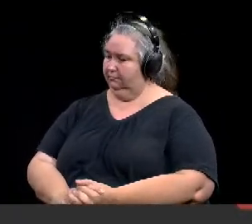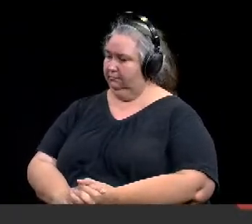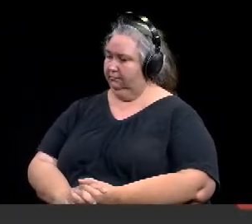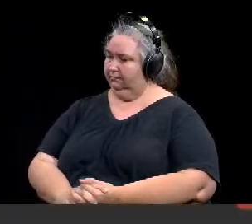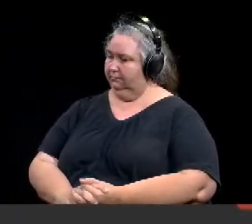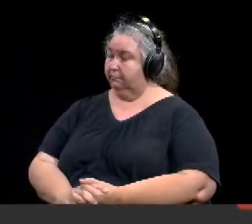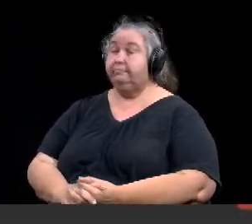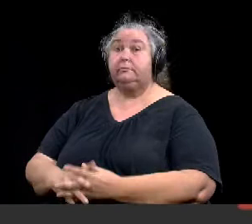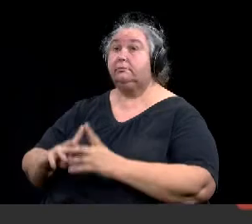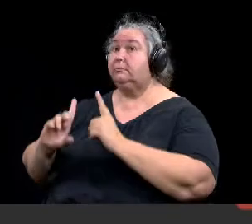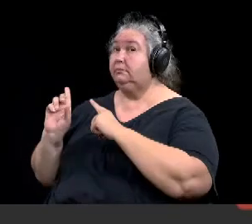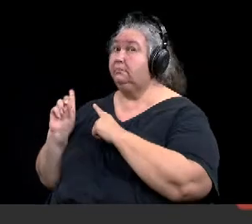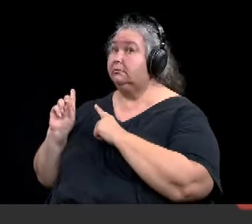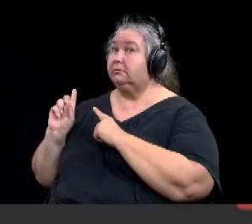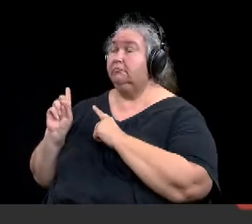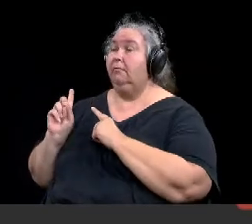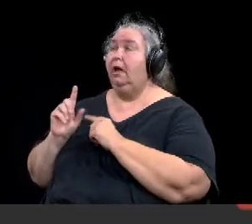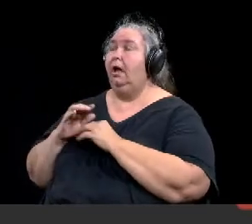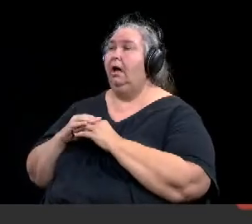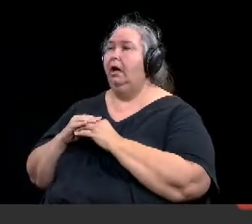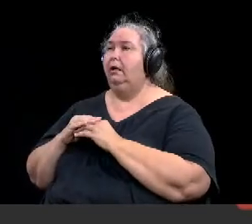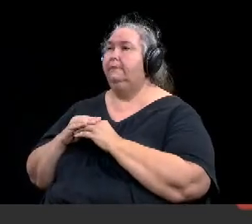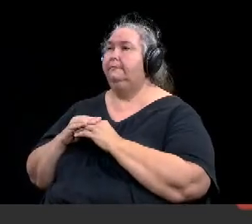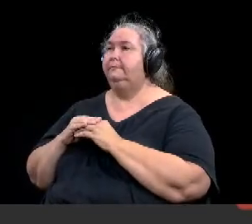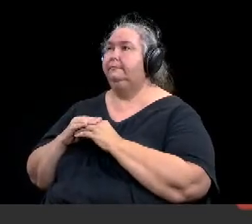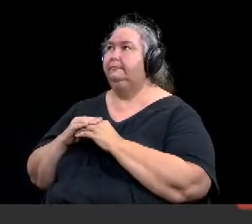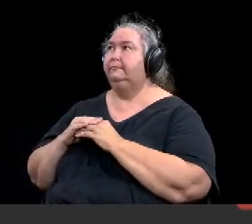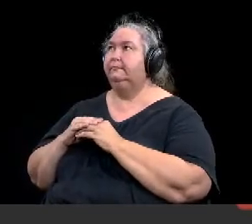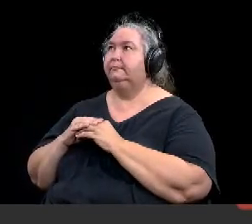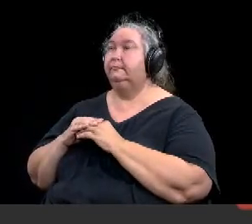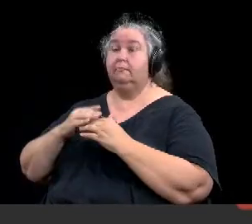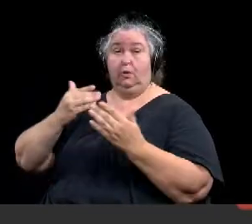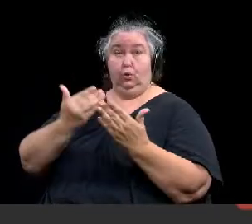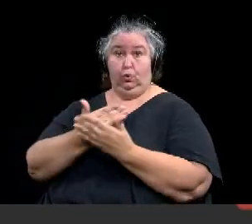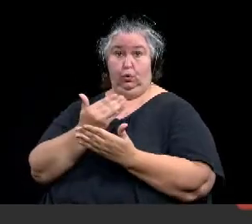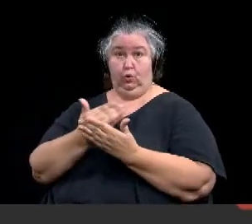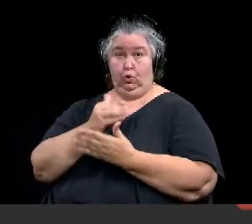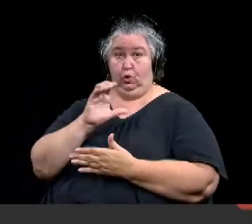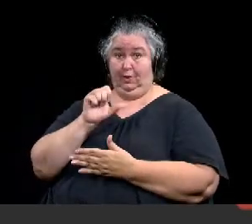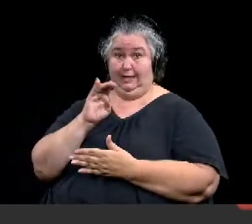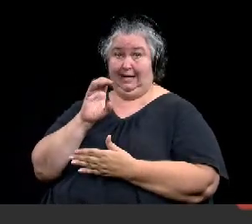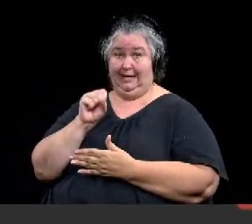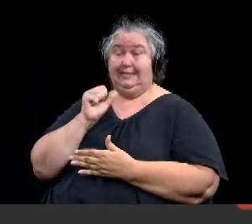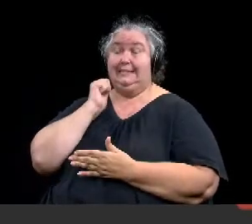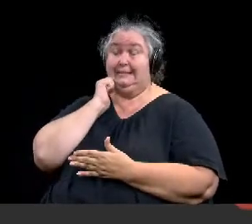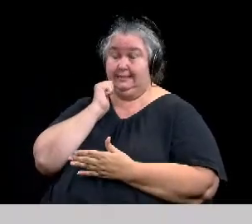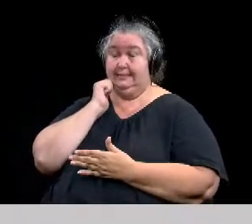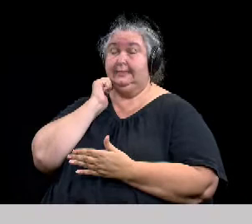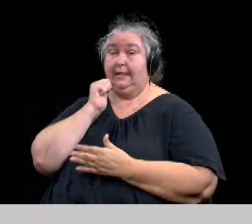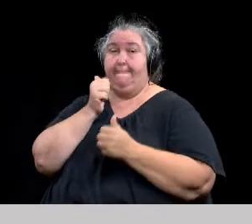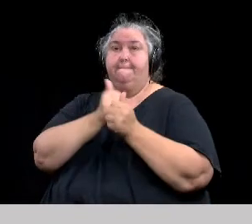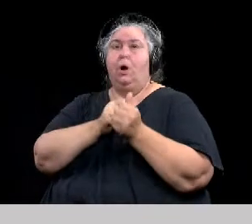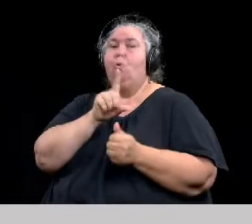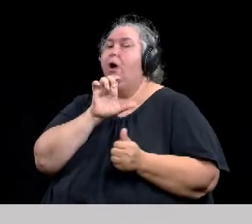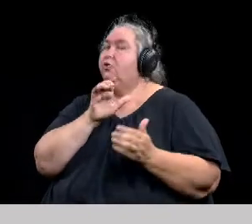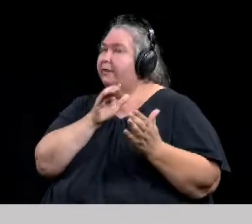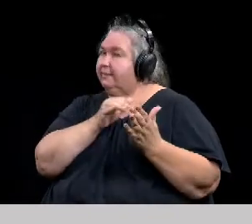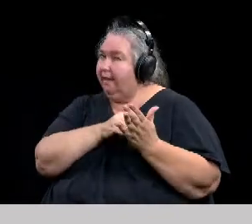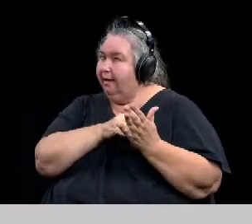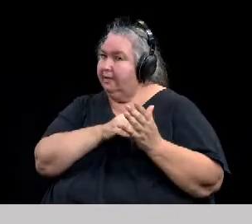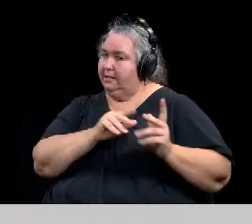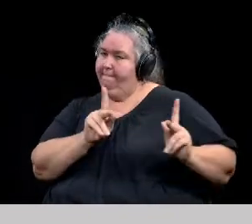What you'll see here is the new cases per day, per 100,000